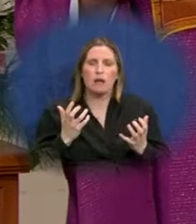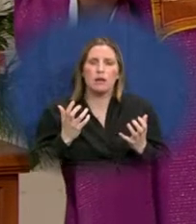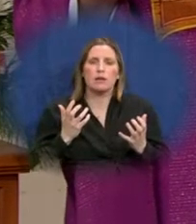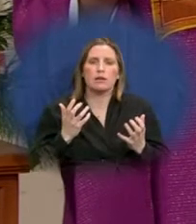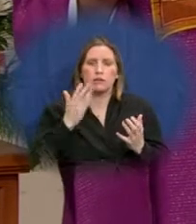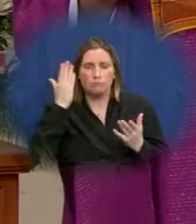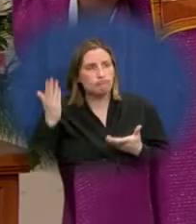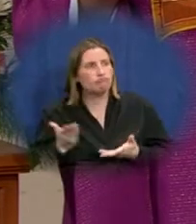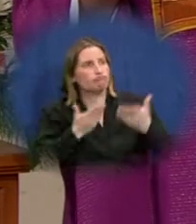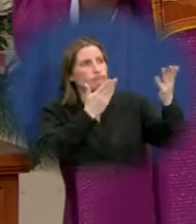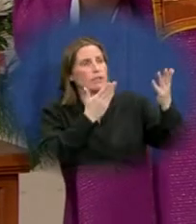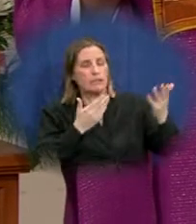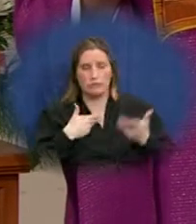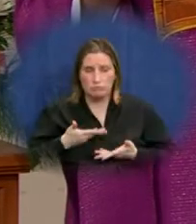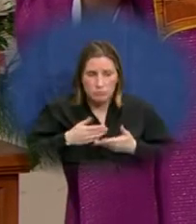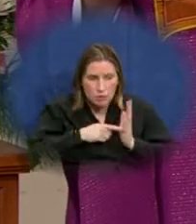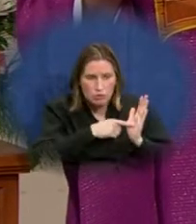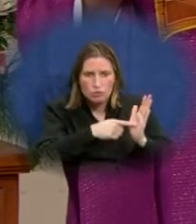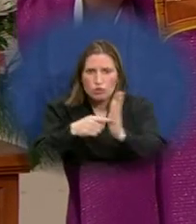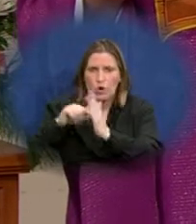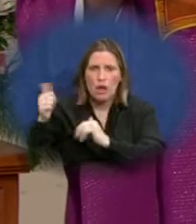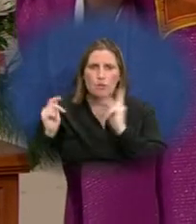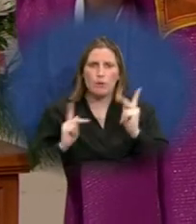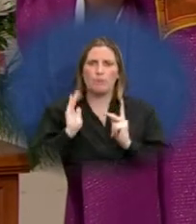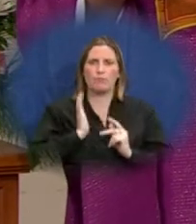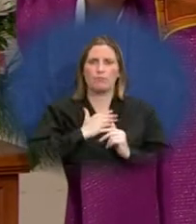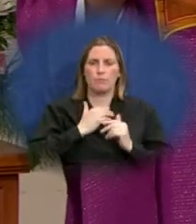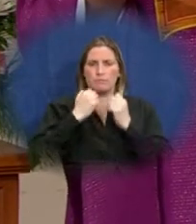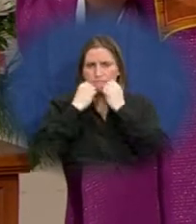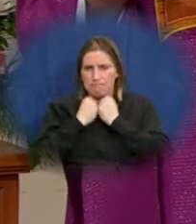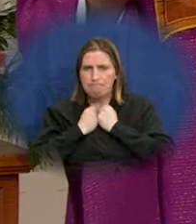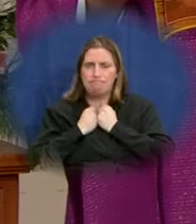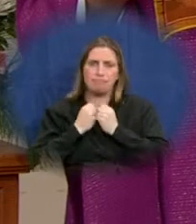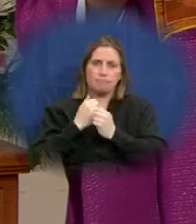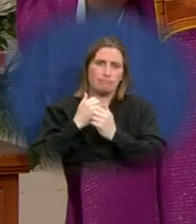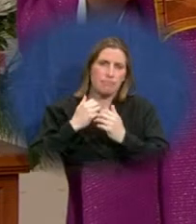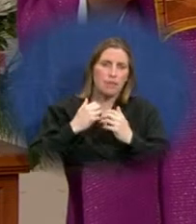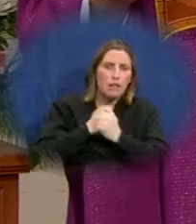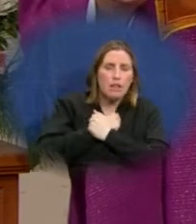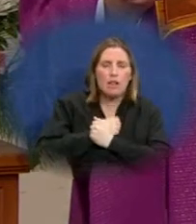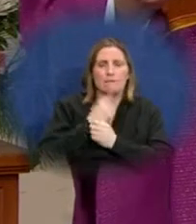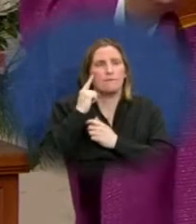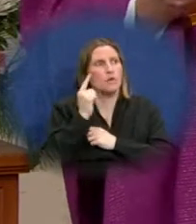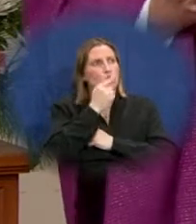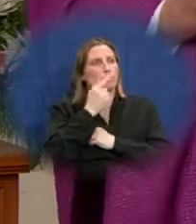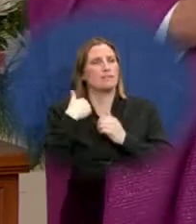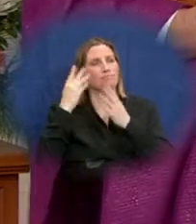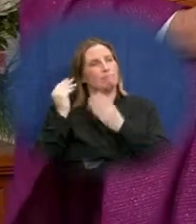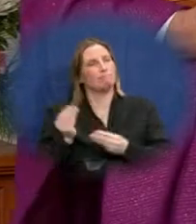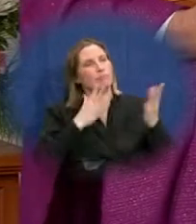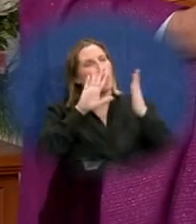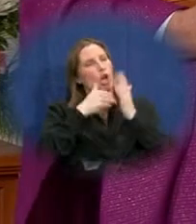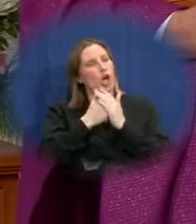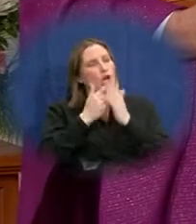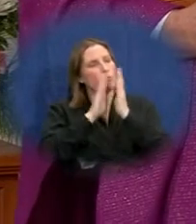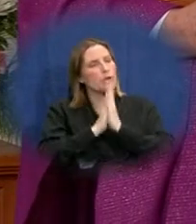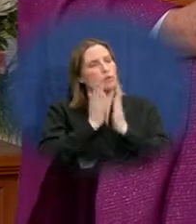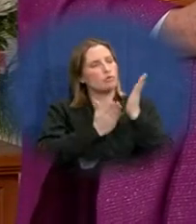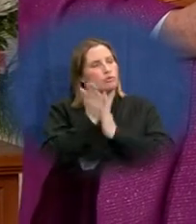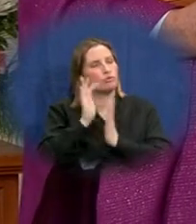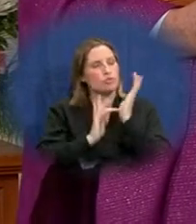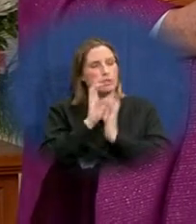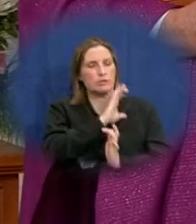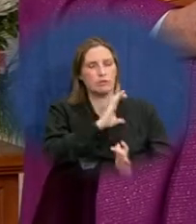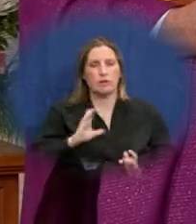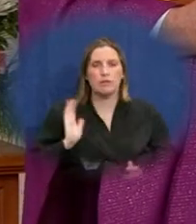bring your presence to others in love and compassion. And so we humbly offer to you all of our prayers in the name of Jesus Christ, our